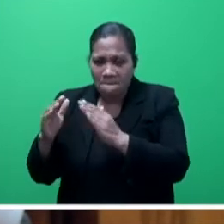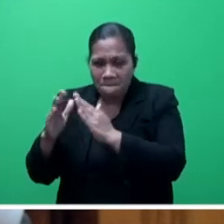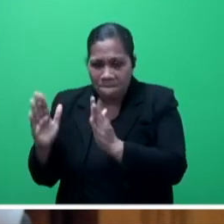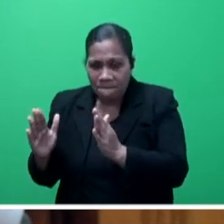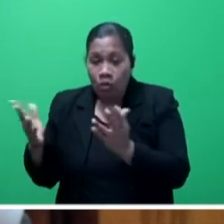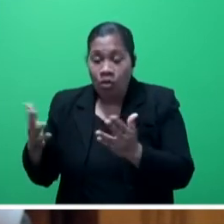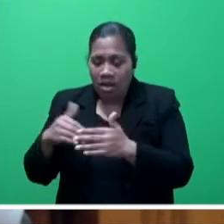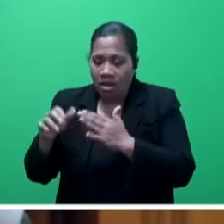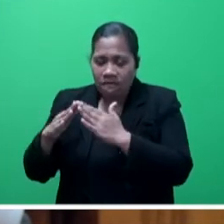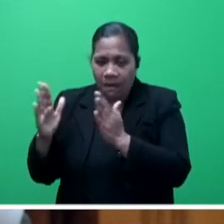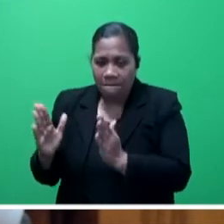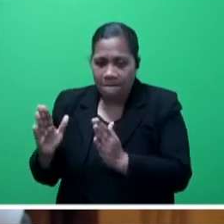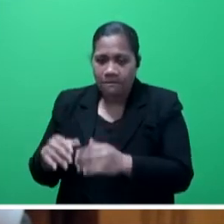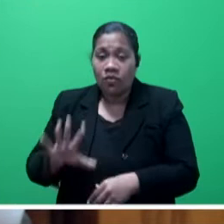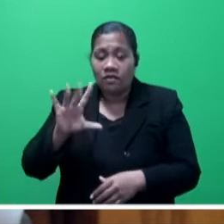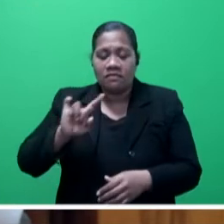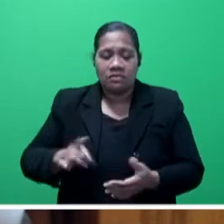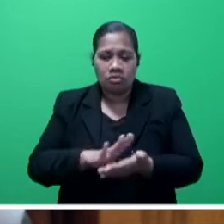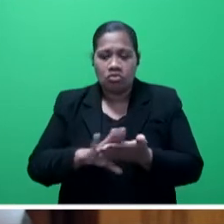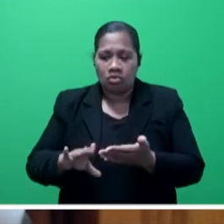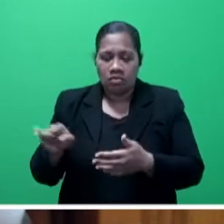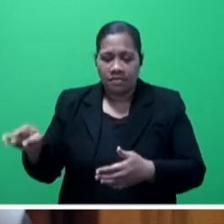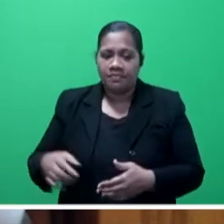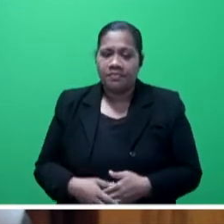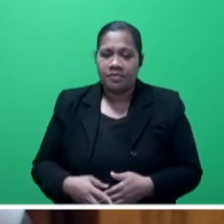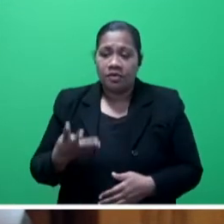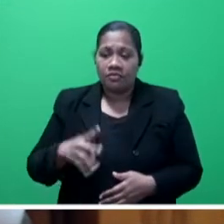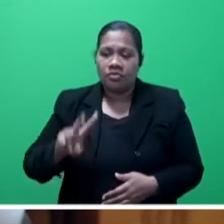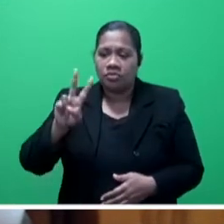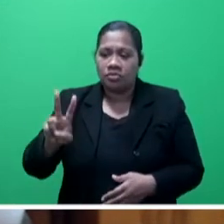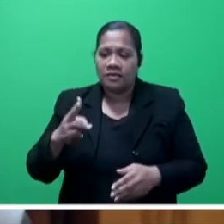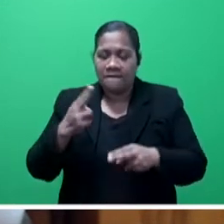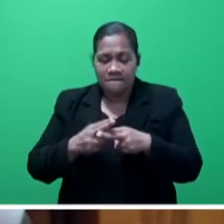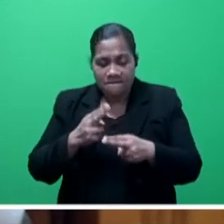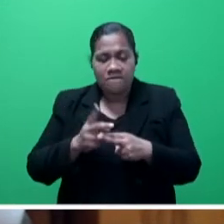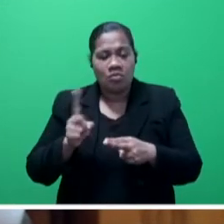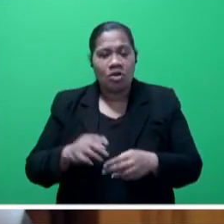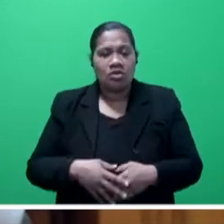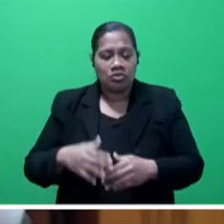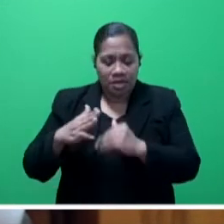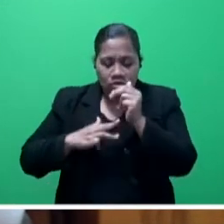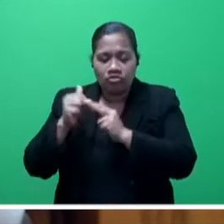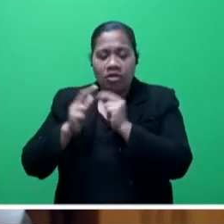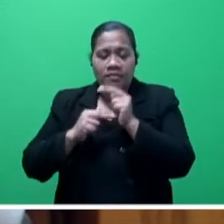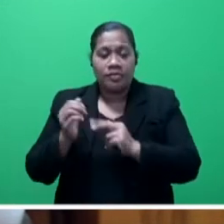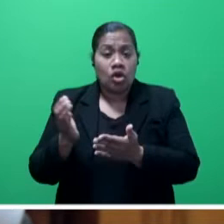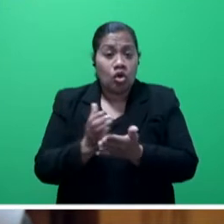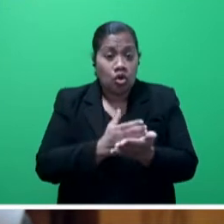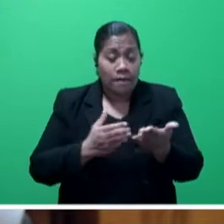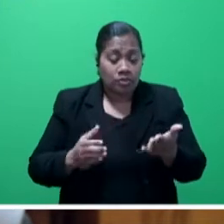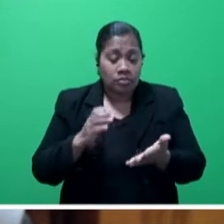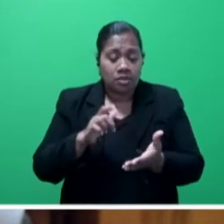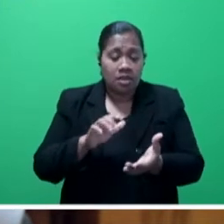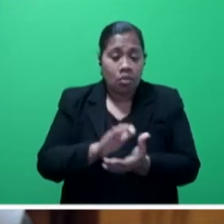farm with a $5,000 package. 42 such farm sheds will be constructed. Commercial Yangona farming equipment